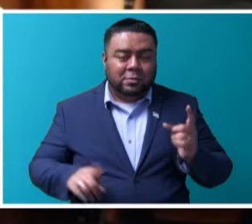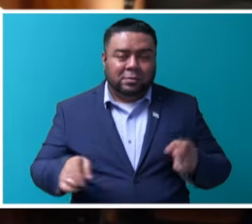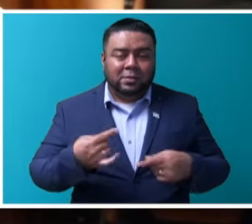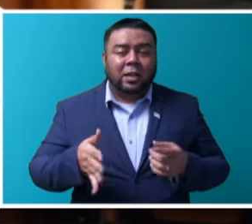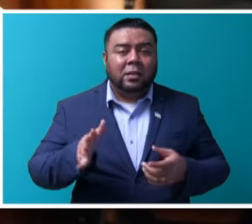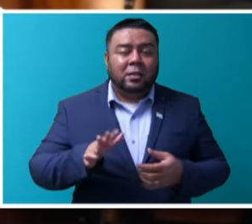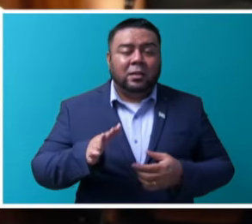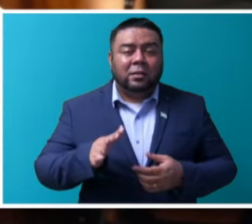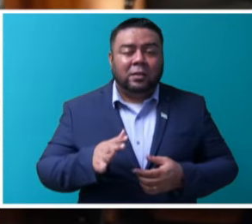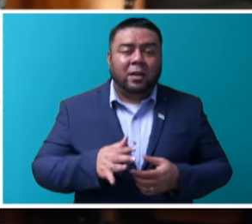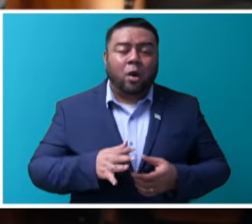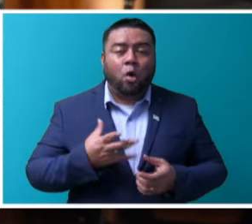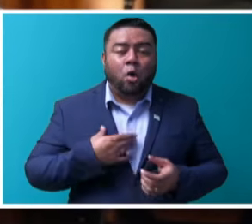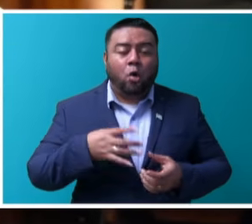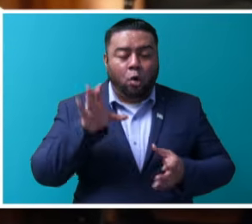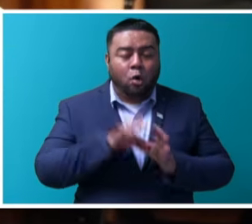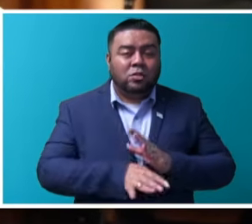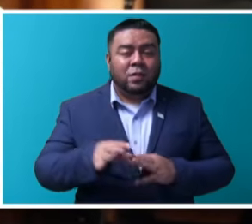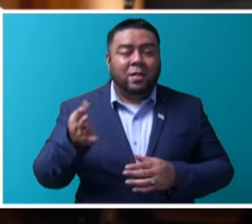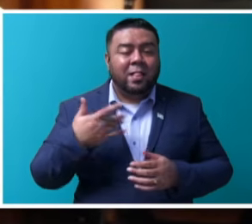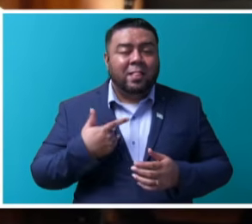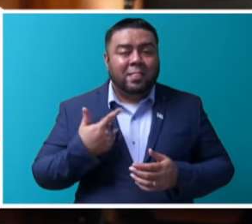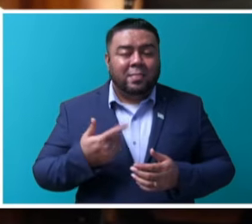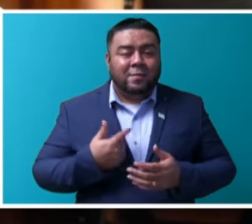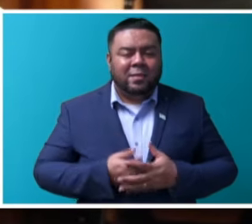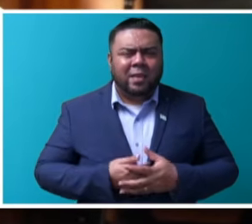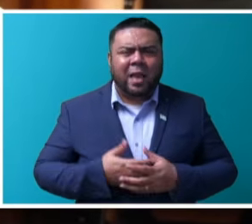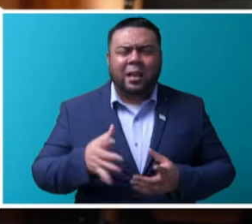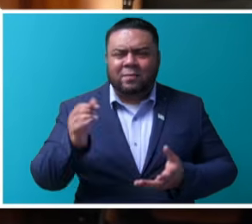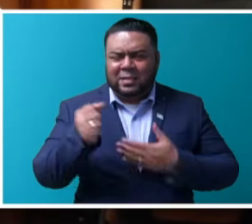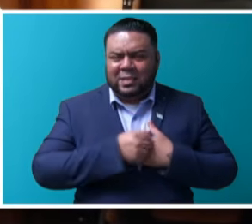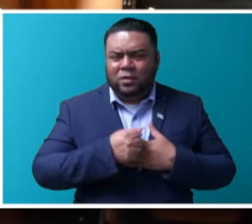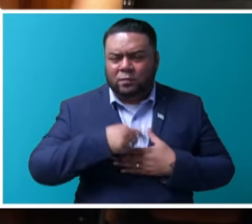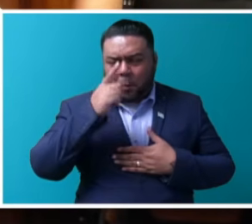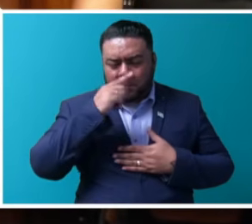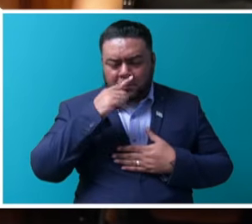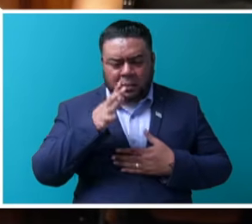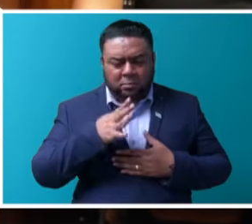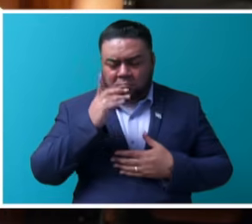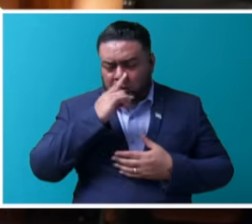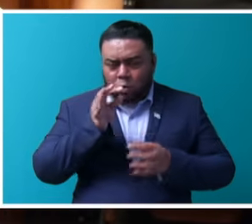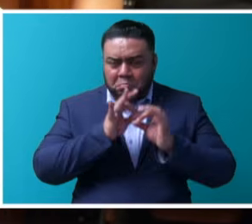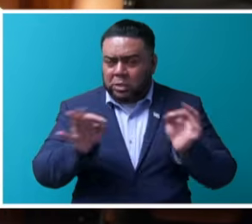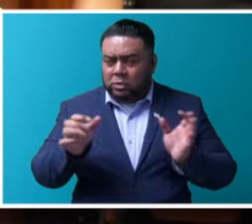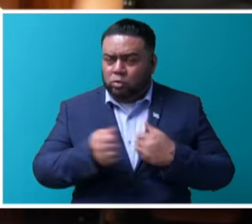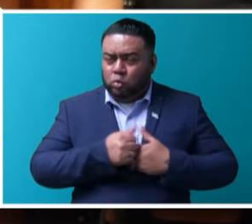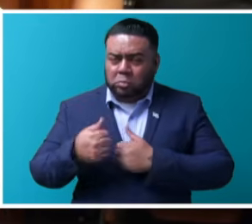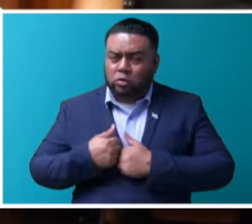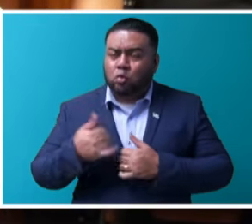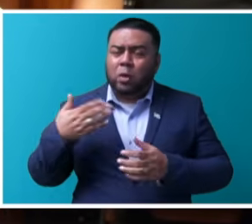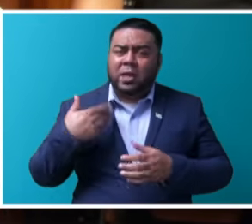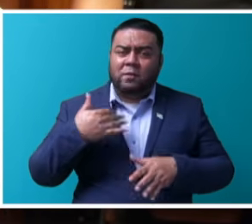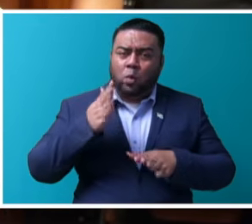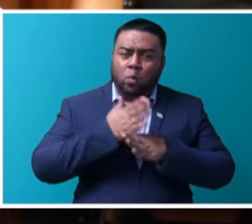directly impact our cost of living, our supply chains, and even the safety of our peacekeeping soldiers and Fiji citizens who live and work